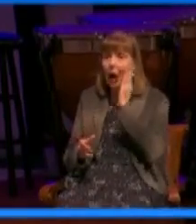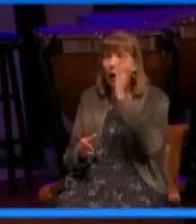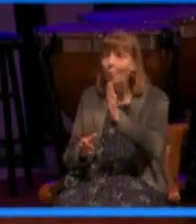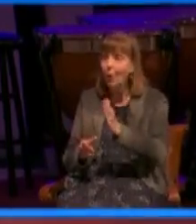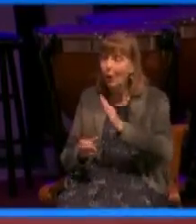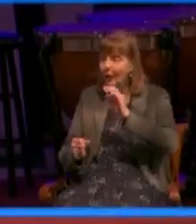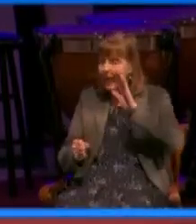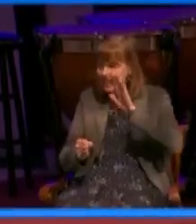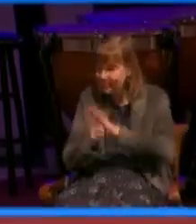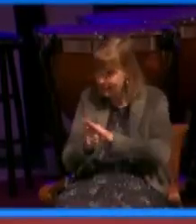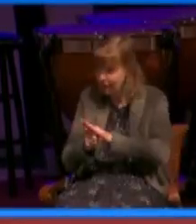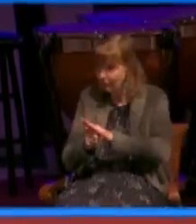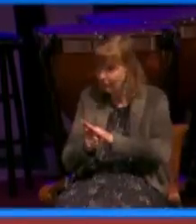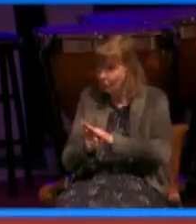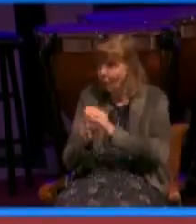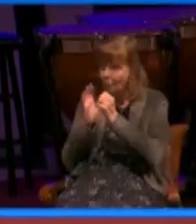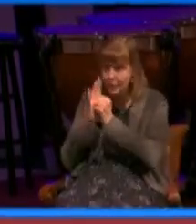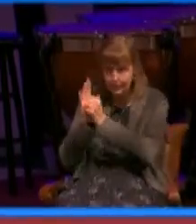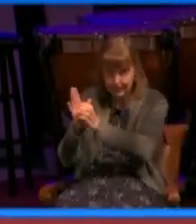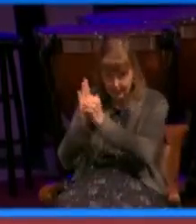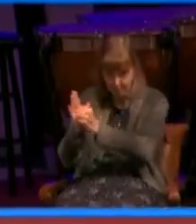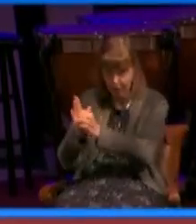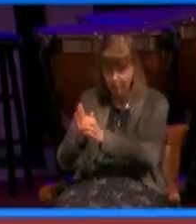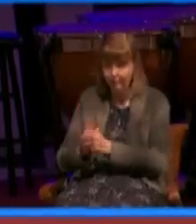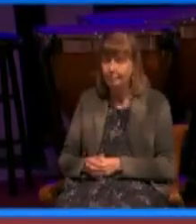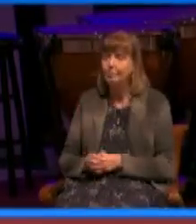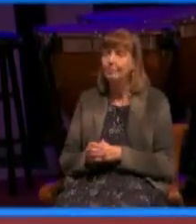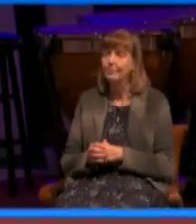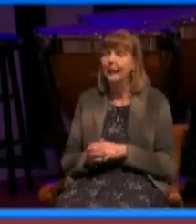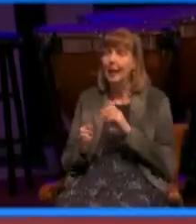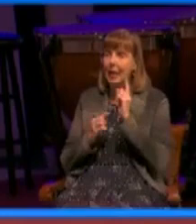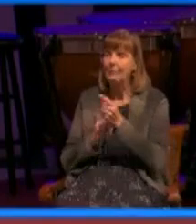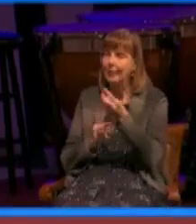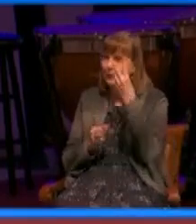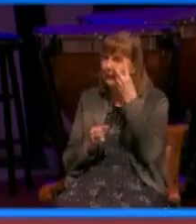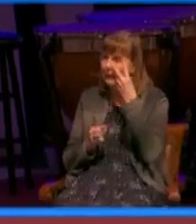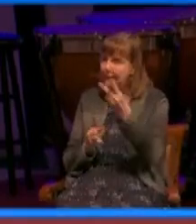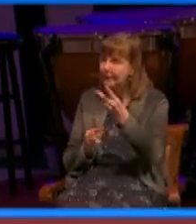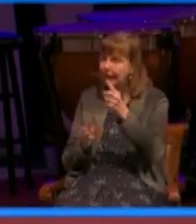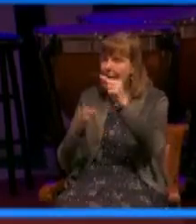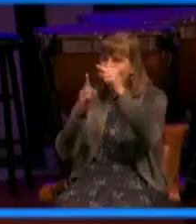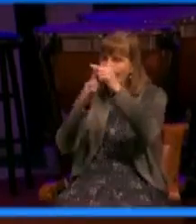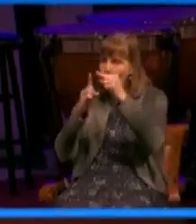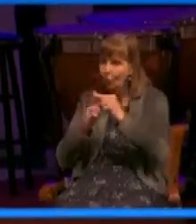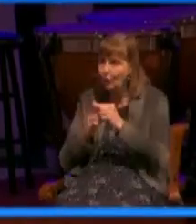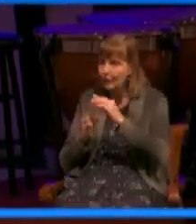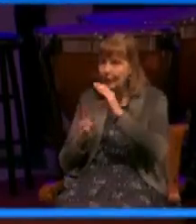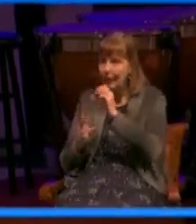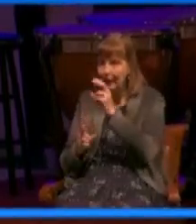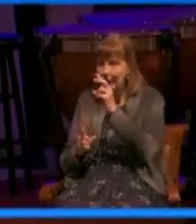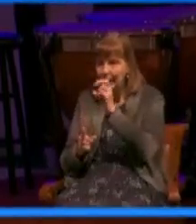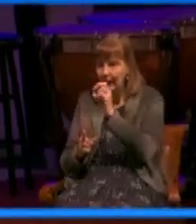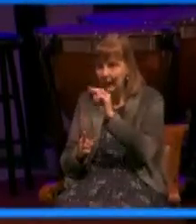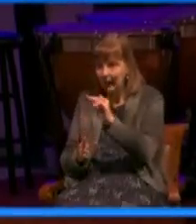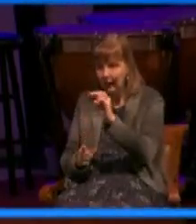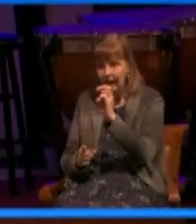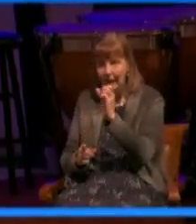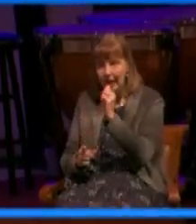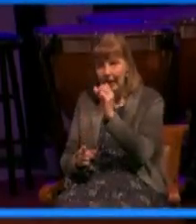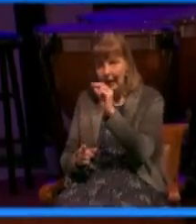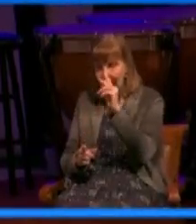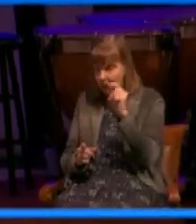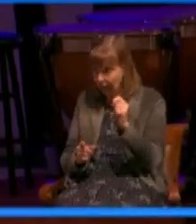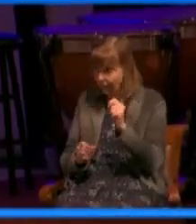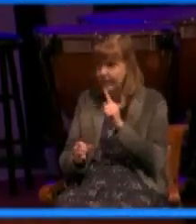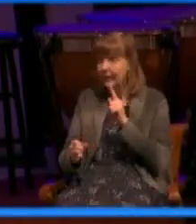just a moment, we will read this and we will see the words covenant and promise and circumcision. Instead of a wedding